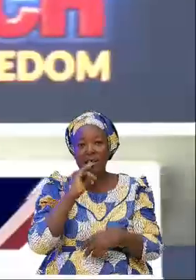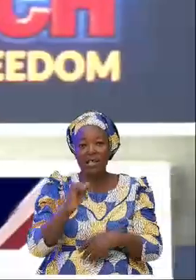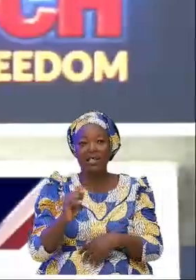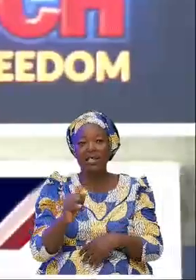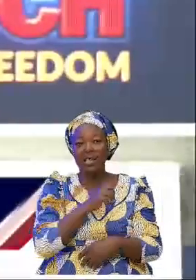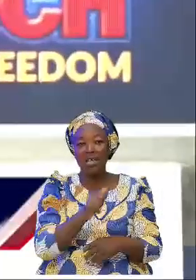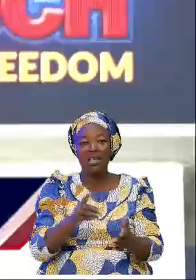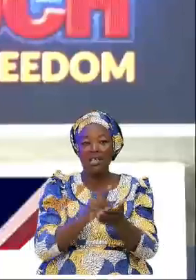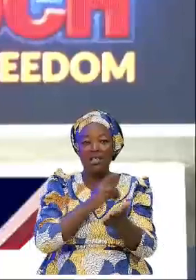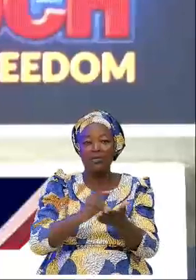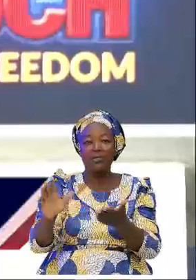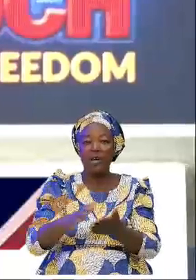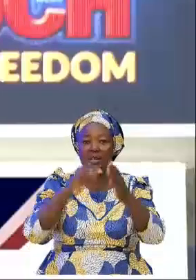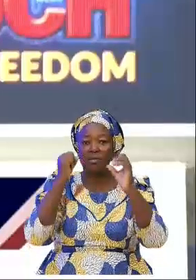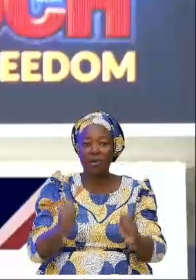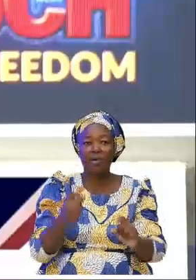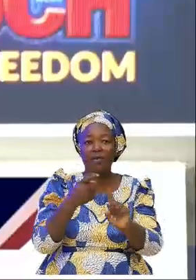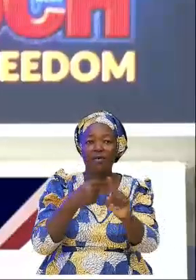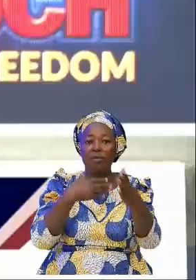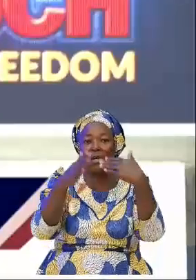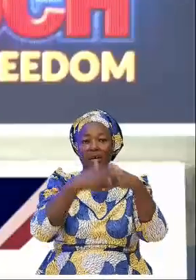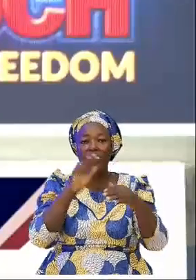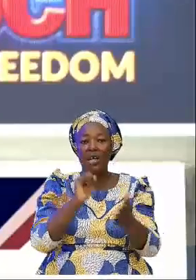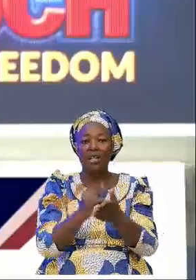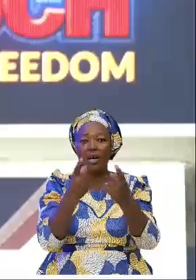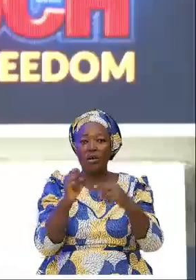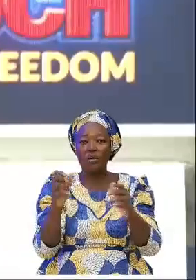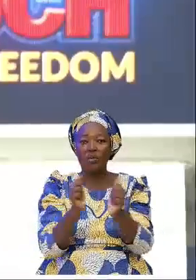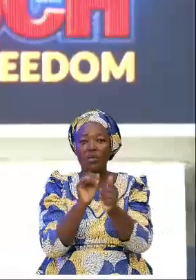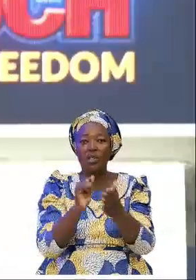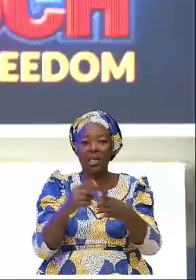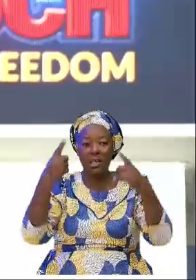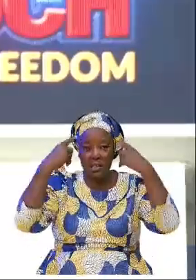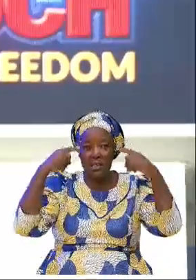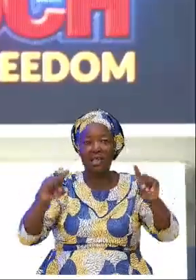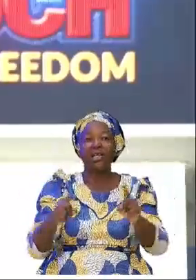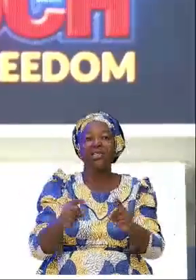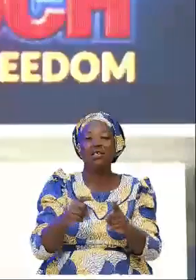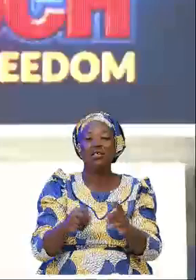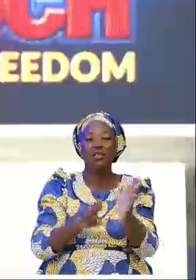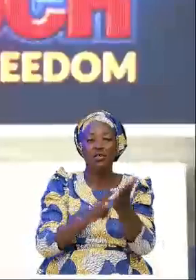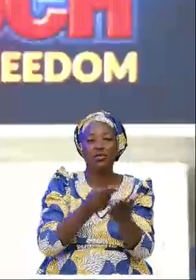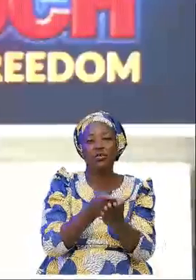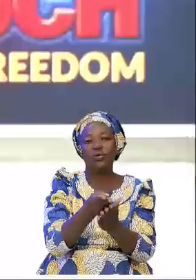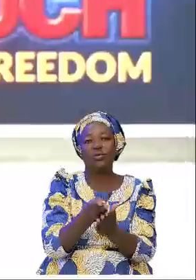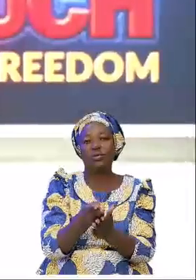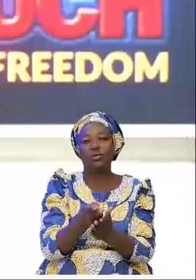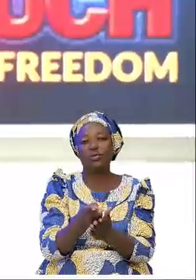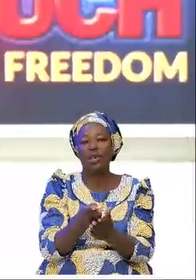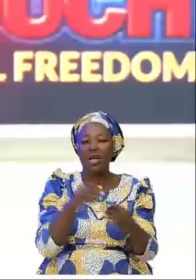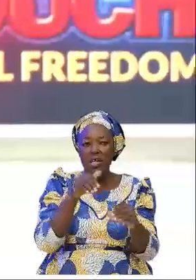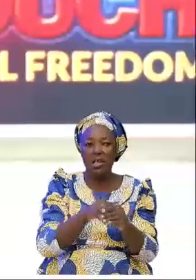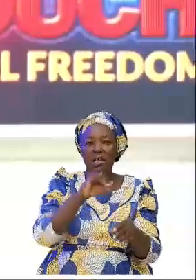decree. And there is a divine virtue from heaven that comes along with